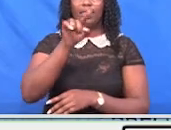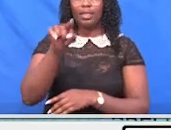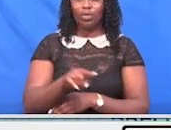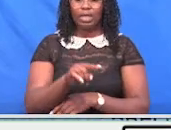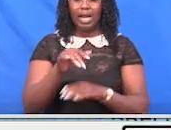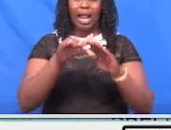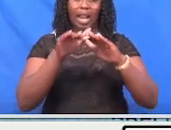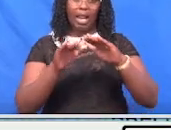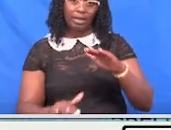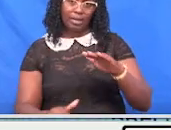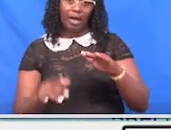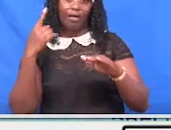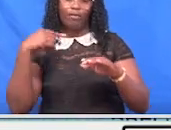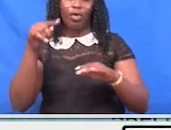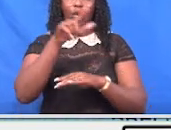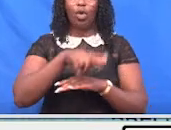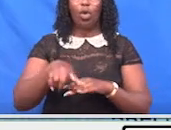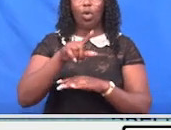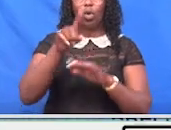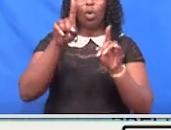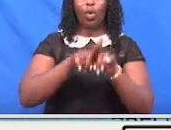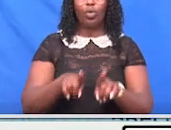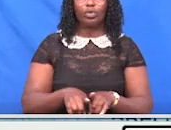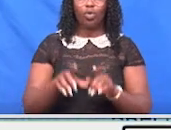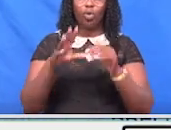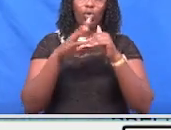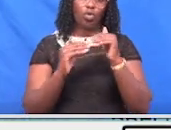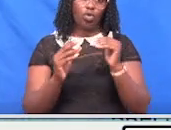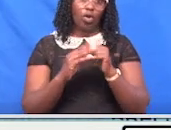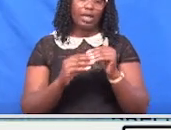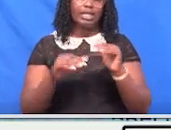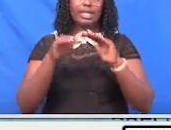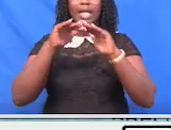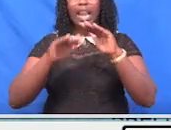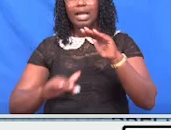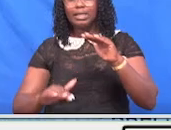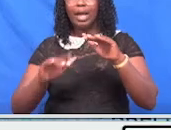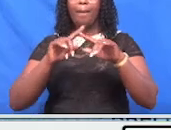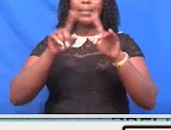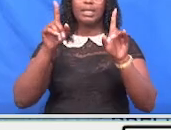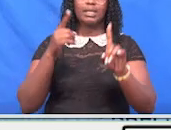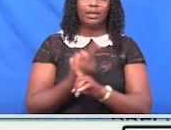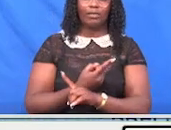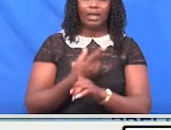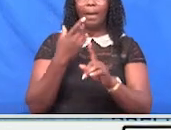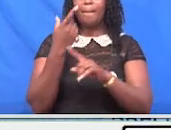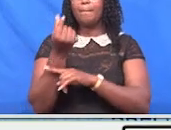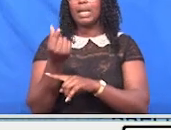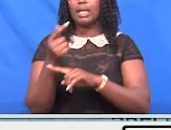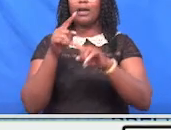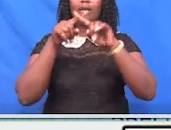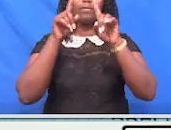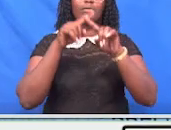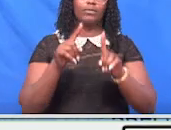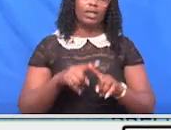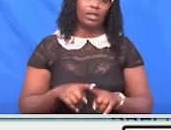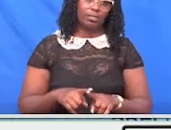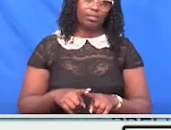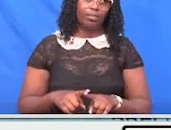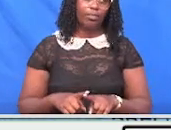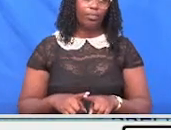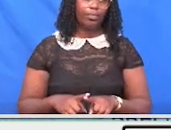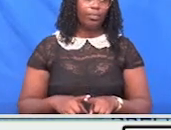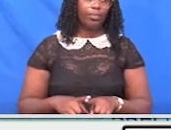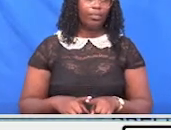For dollars are also less but different. Their amounts would not be the same. So it's a bit higher for the...